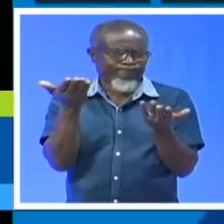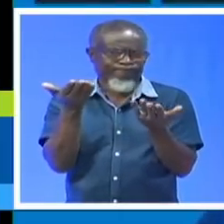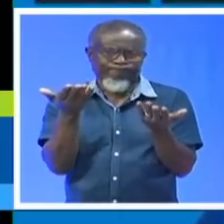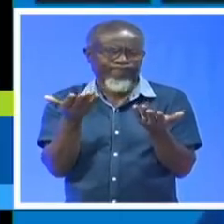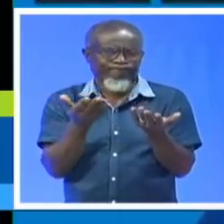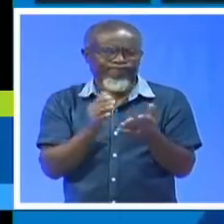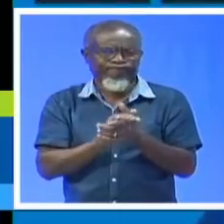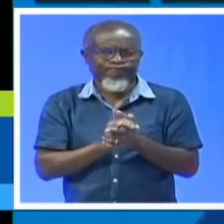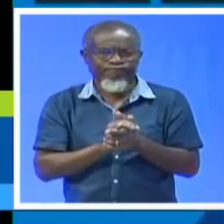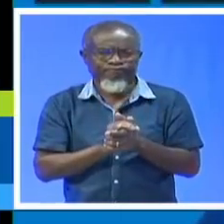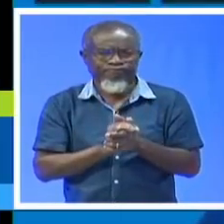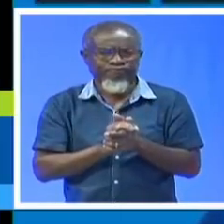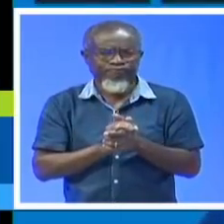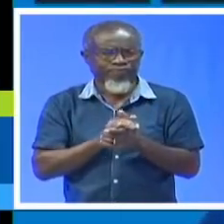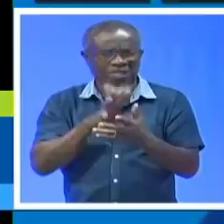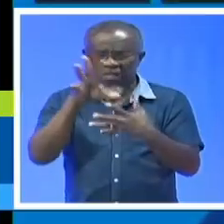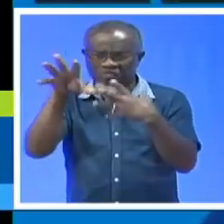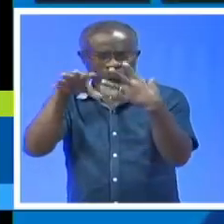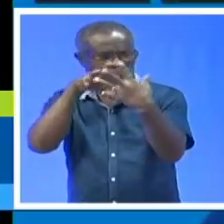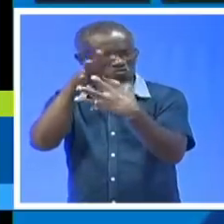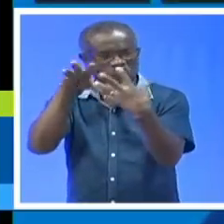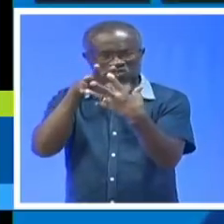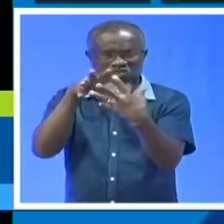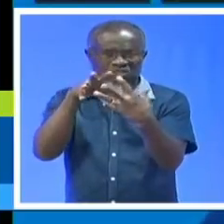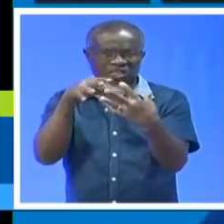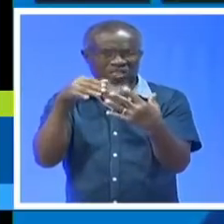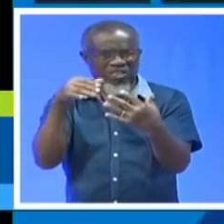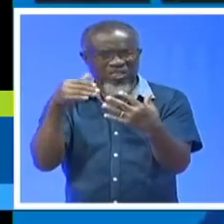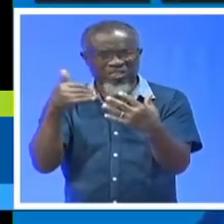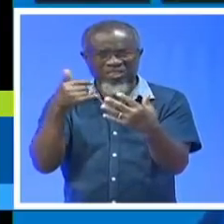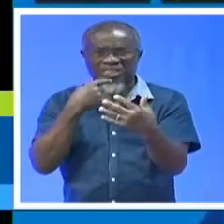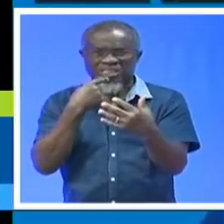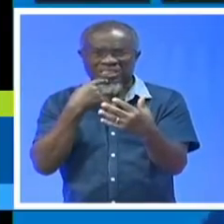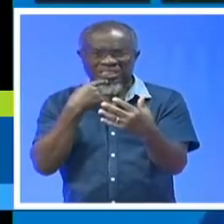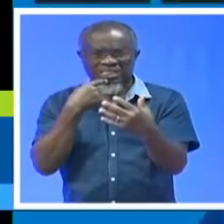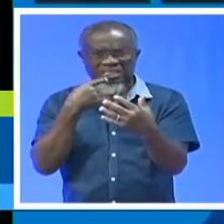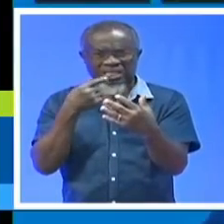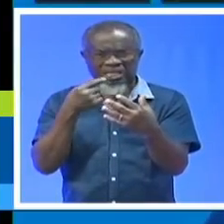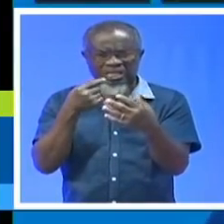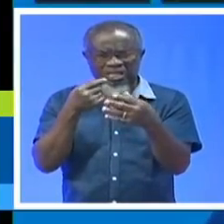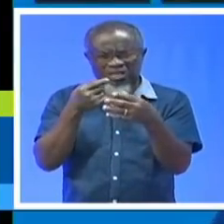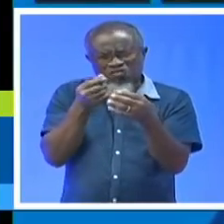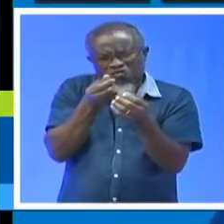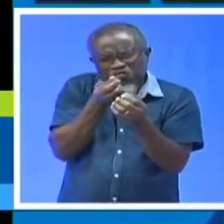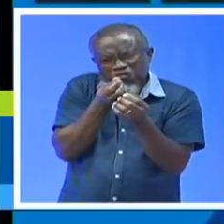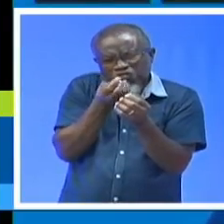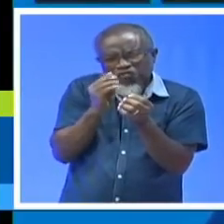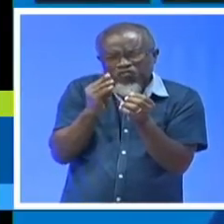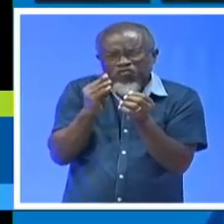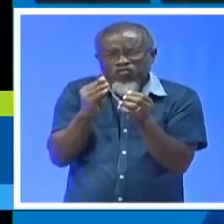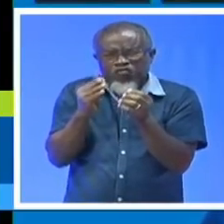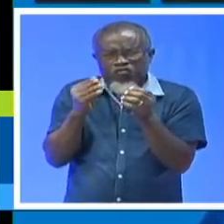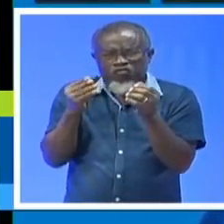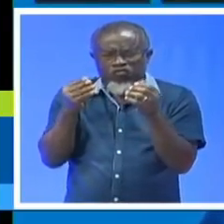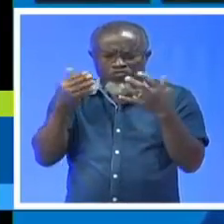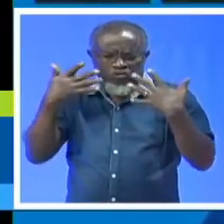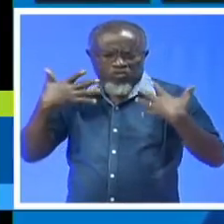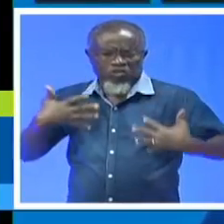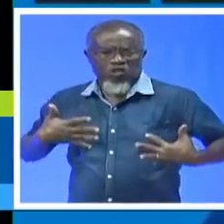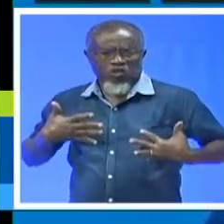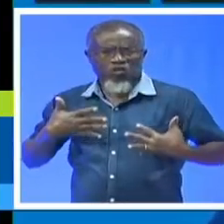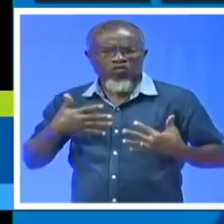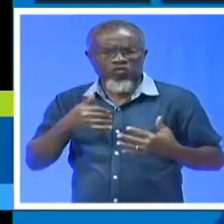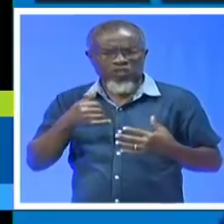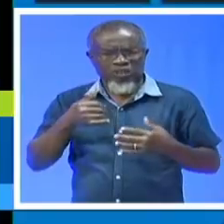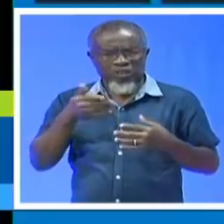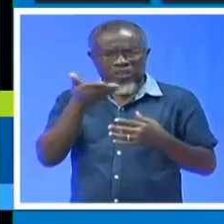assistance. And there's also reports of shortage of scrubs at the hot zones throughout the country. I don't know if you can